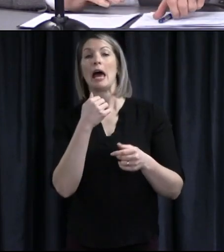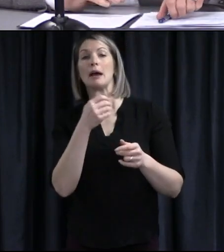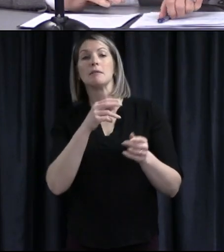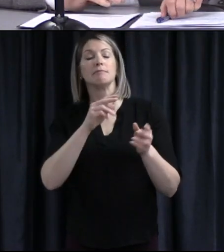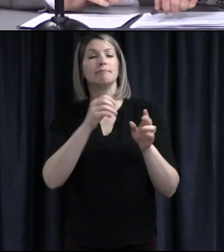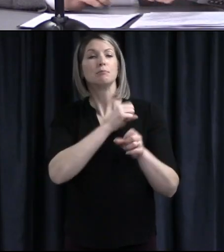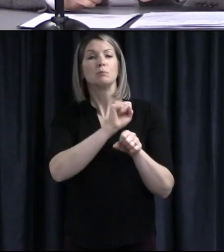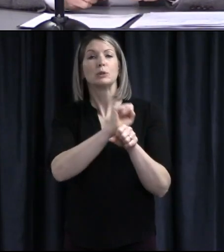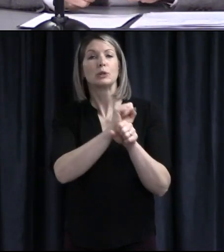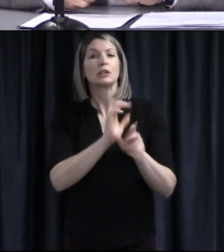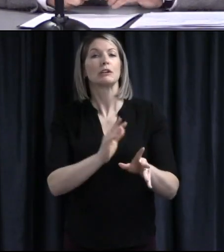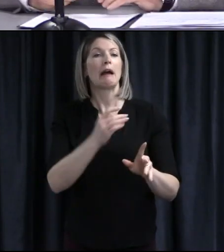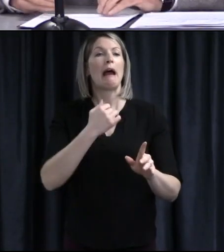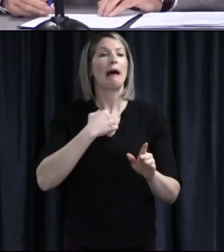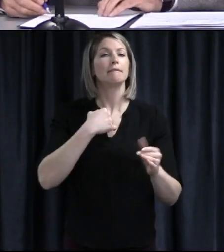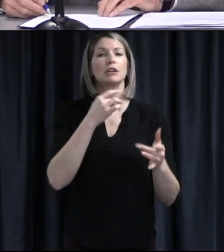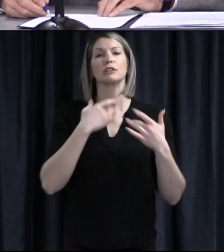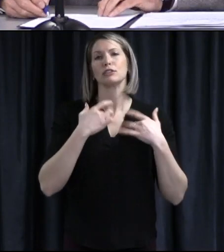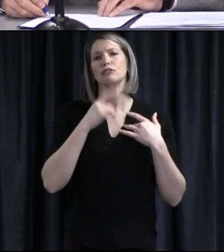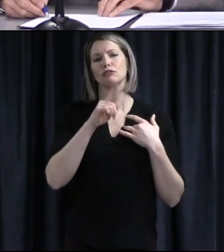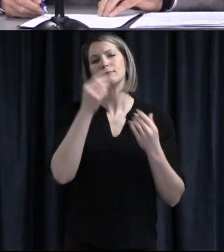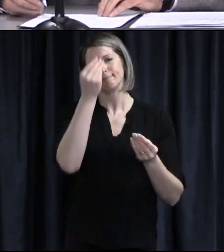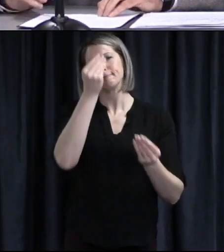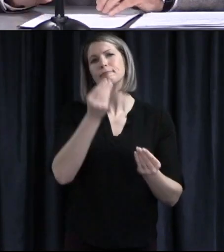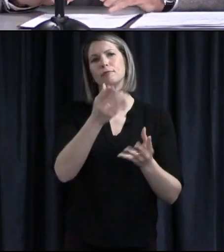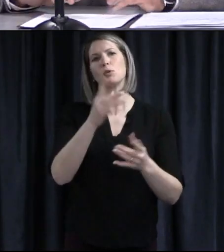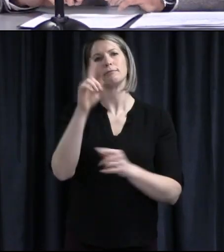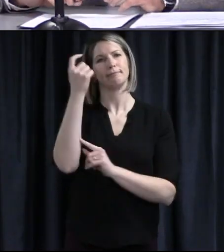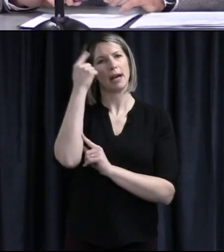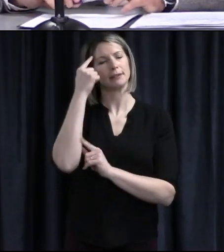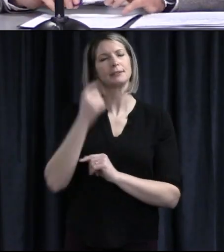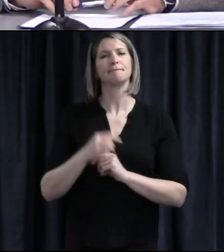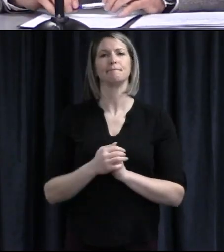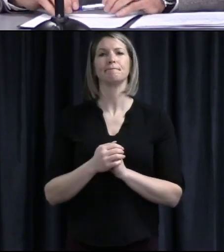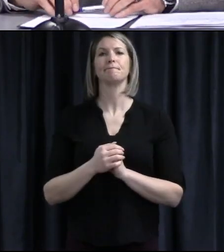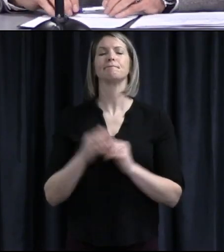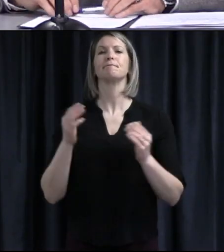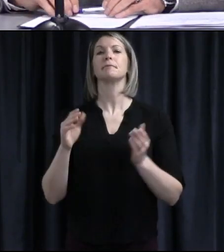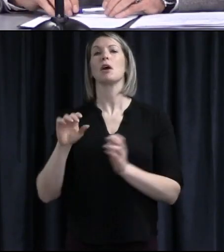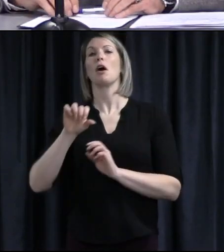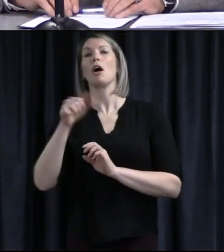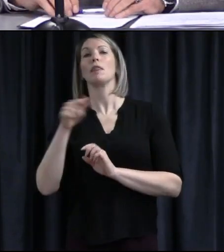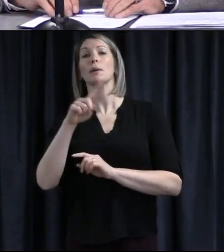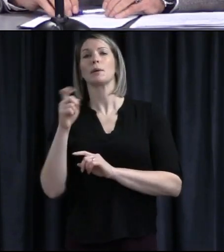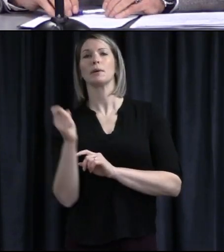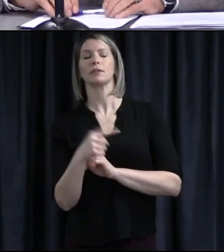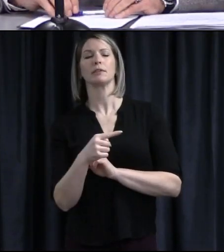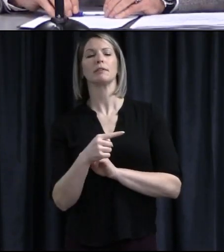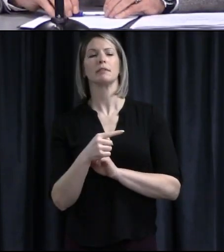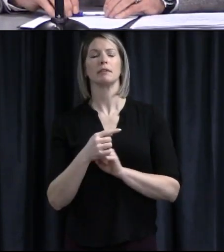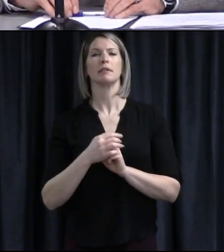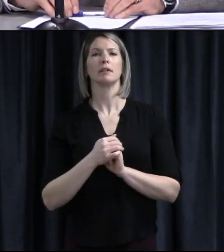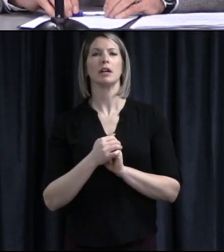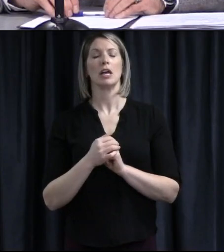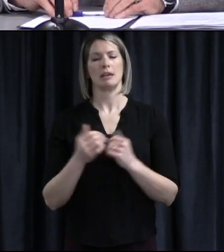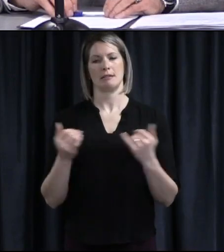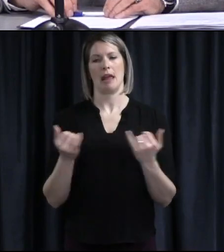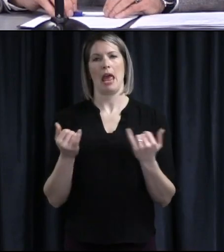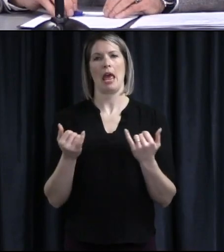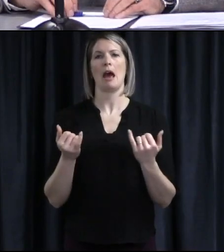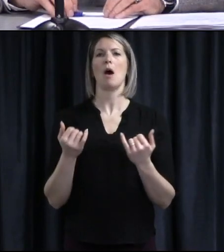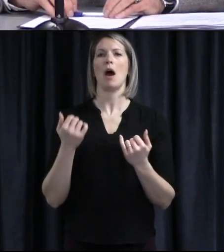supervisor. Thank you. And Dr. Fitzgerald, as a follow-up, we live in a society today of blended families and